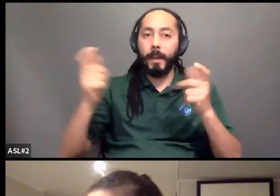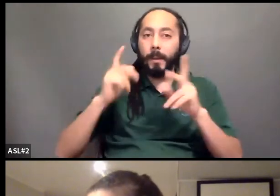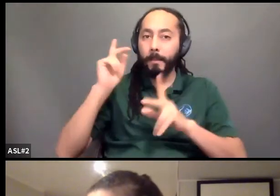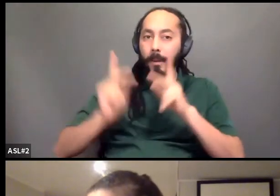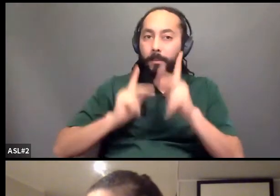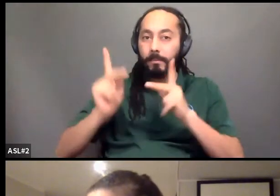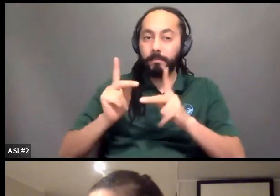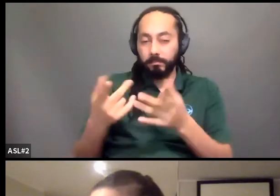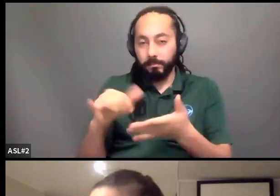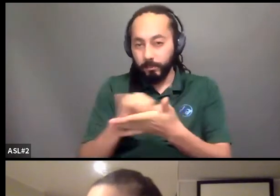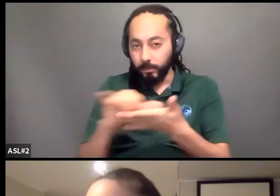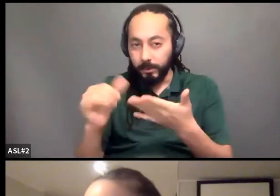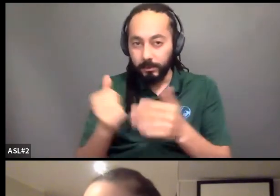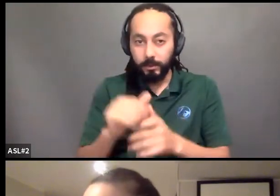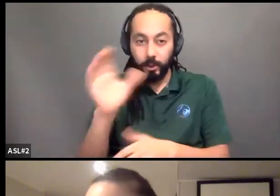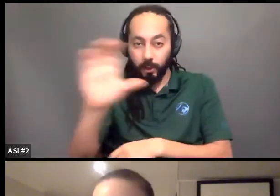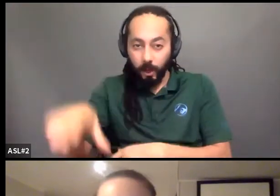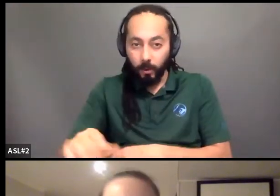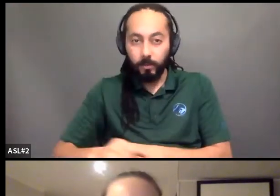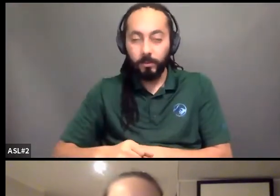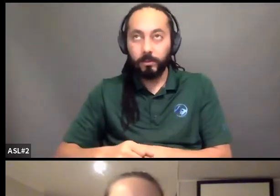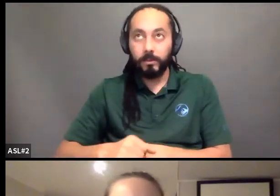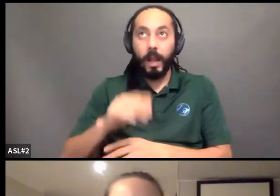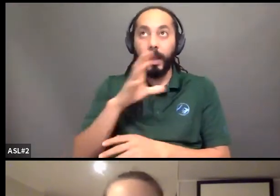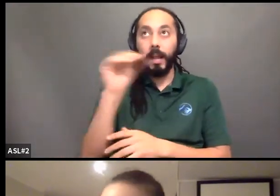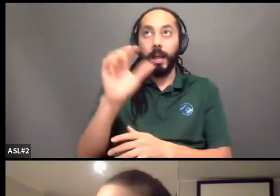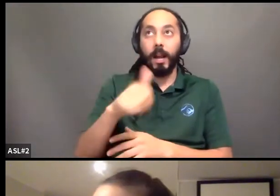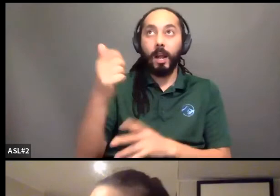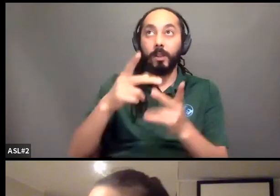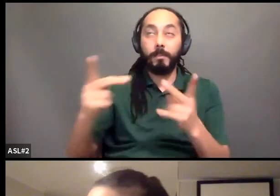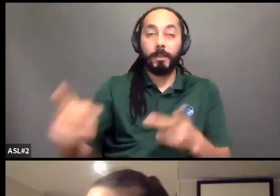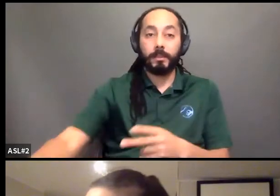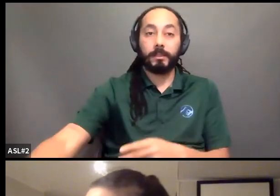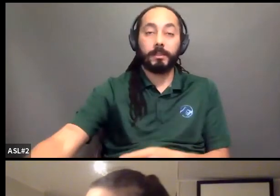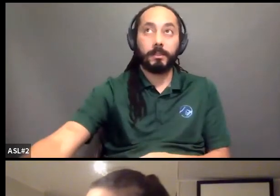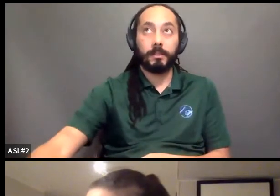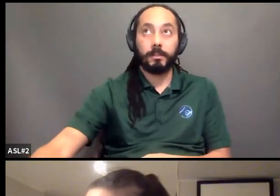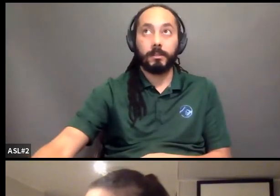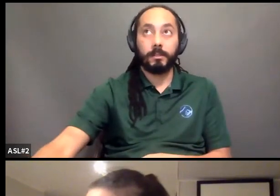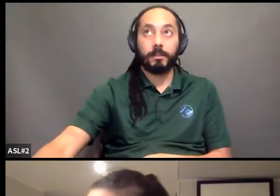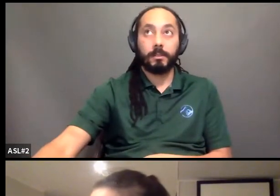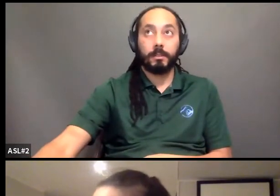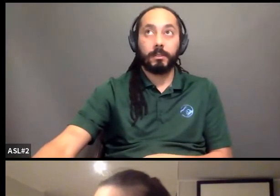City, Chicago, and in other places, they're in less densely